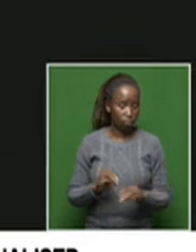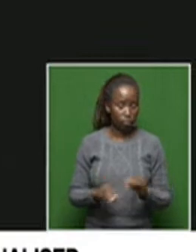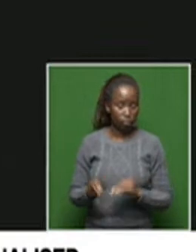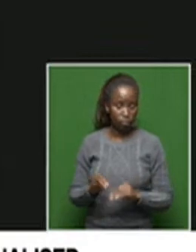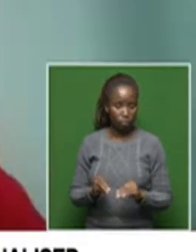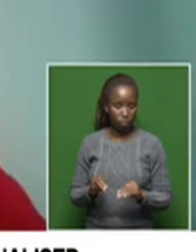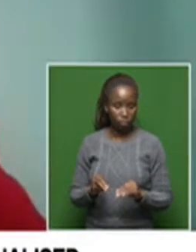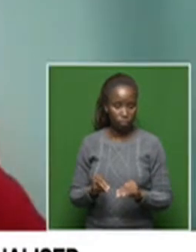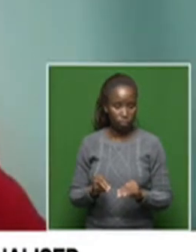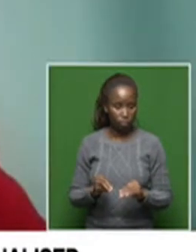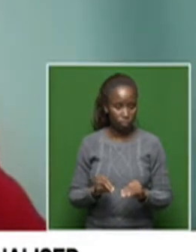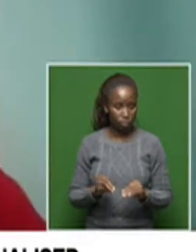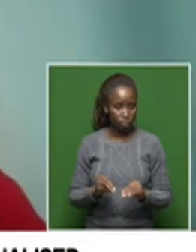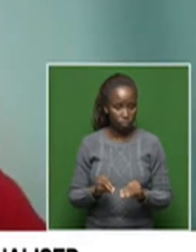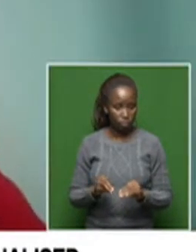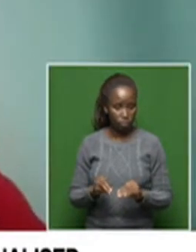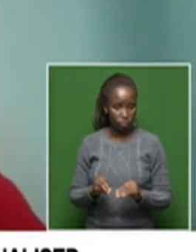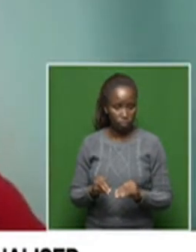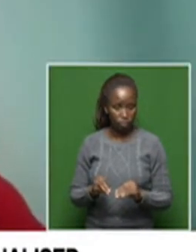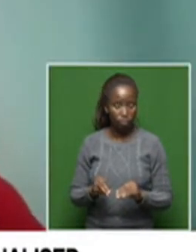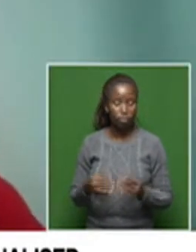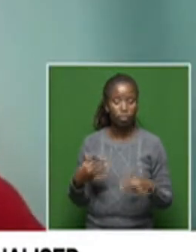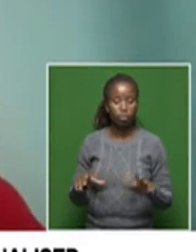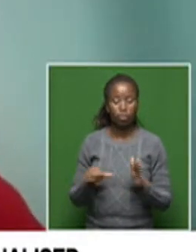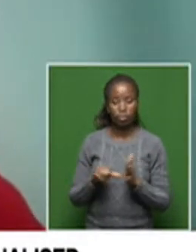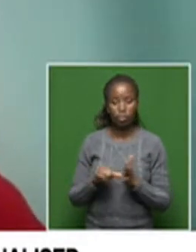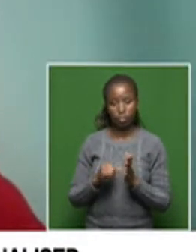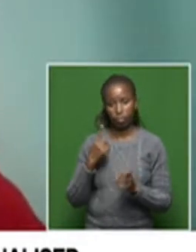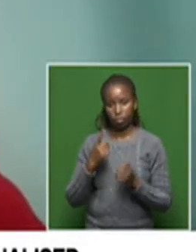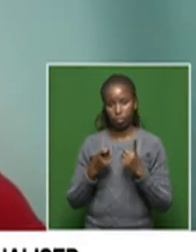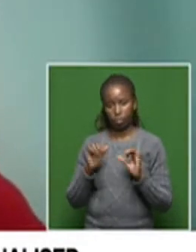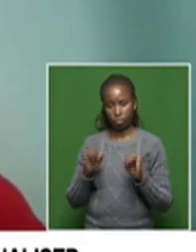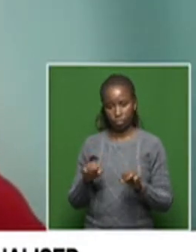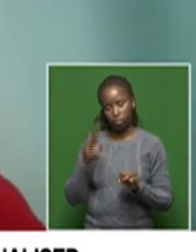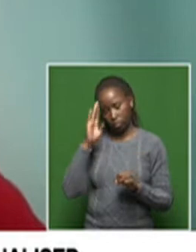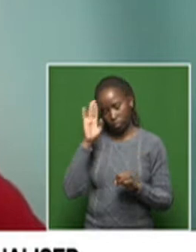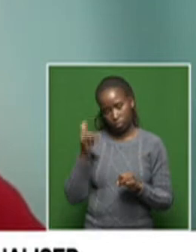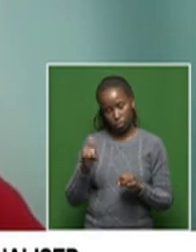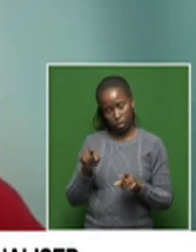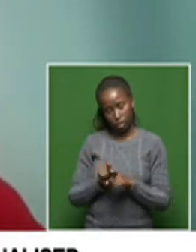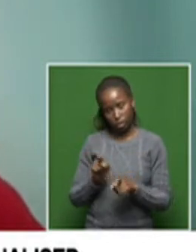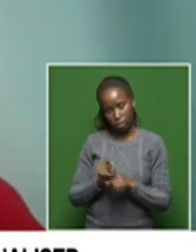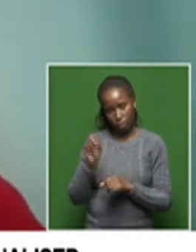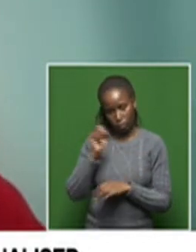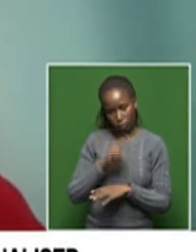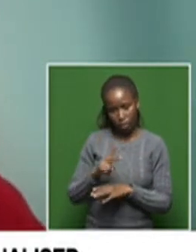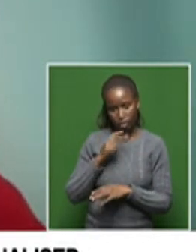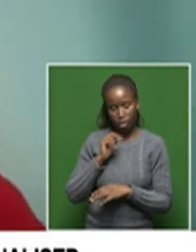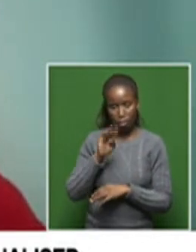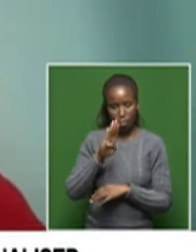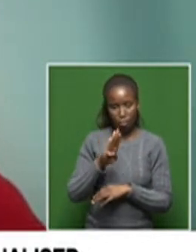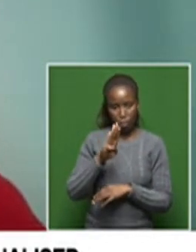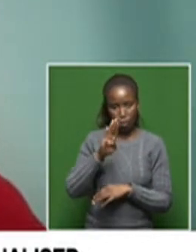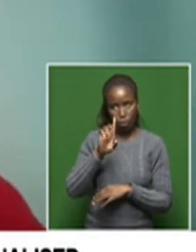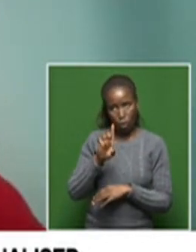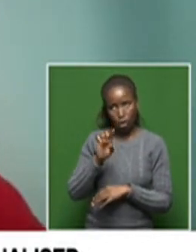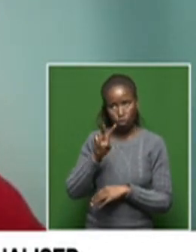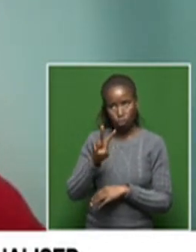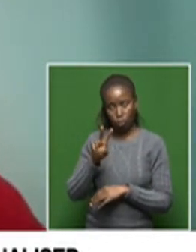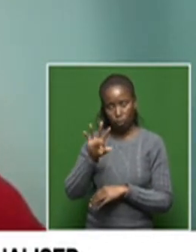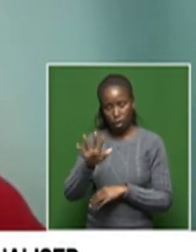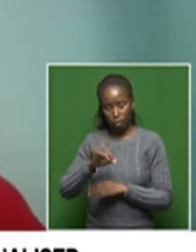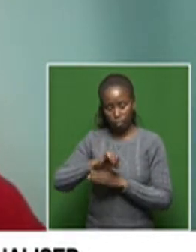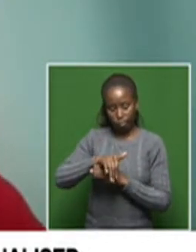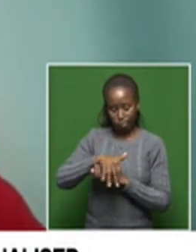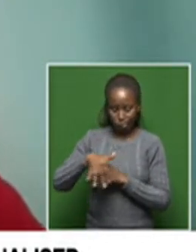Go ahead. Thanks. That was a very important question. So we know, as Professor Rees has said, the B.1.3.5 or beta variant that we